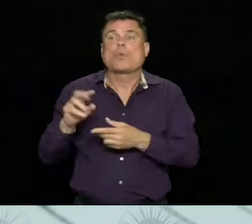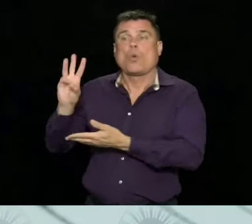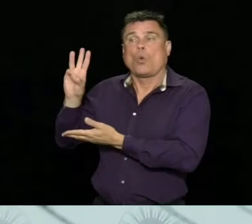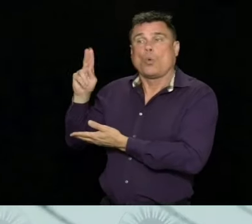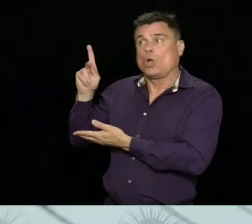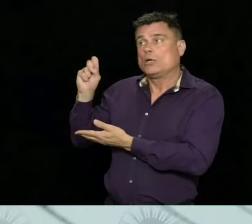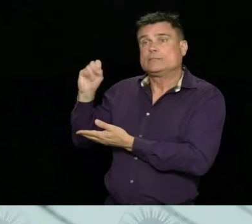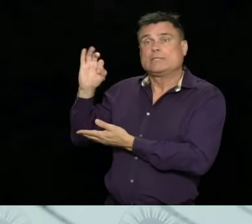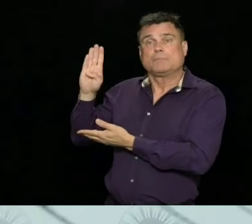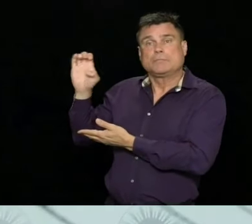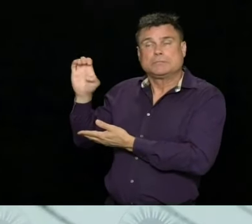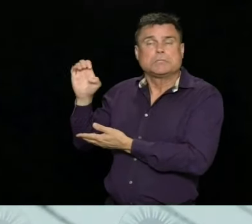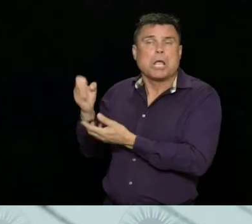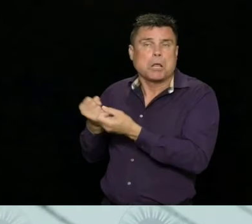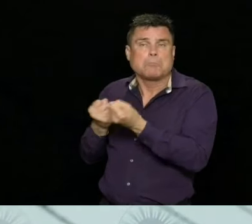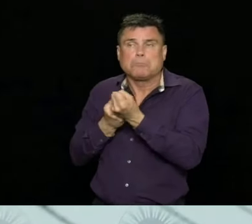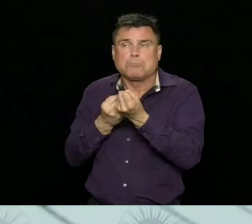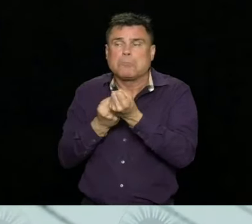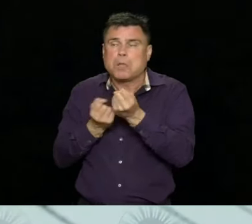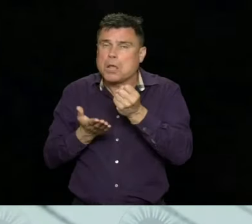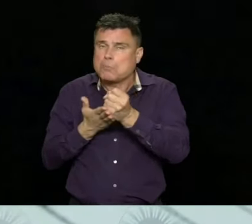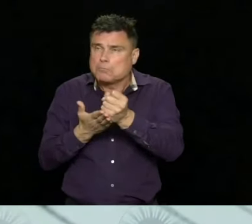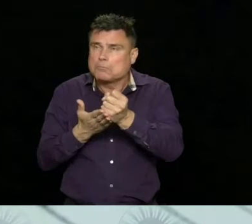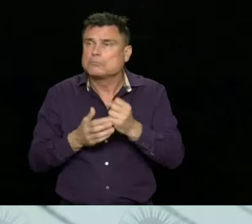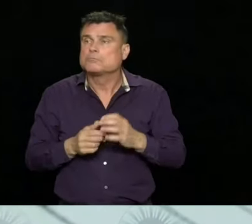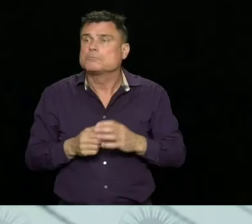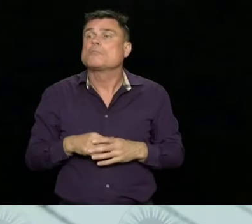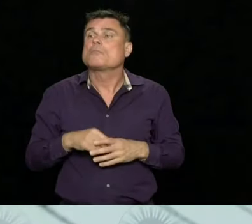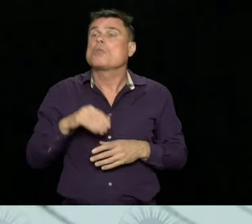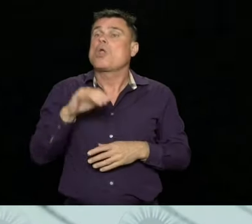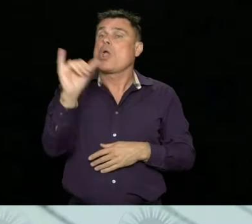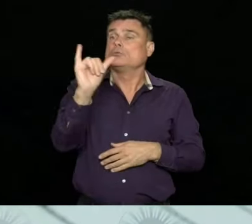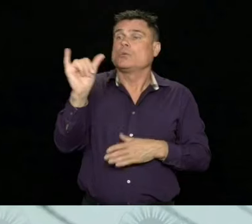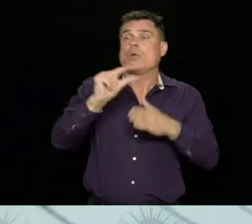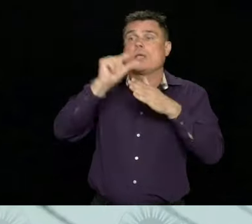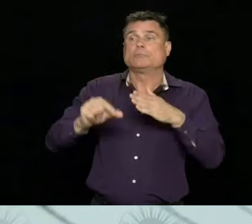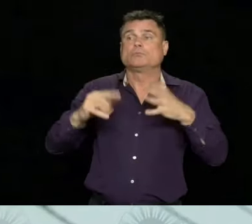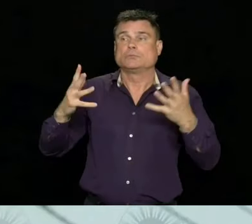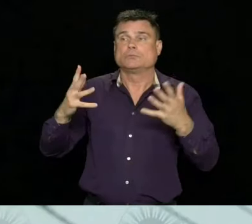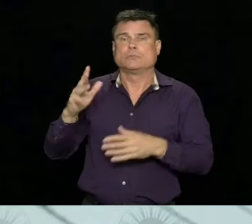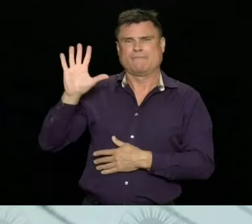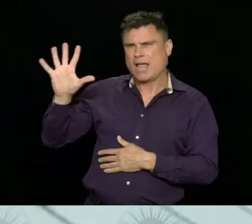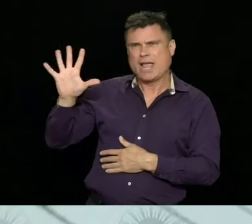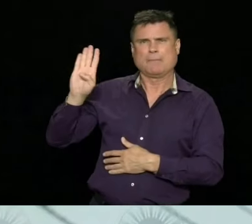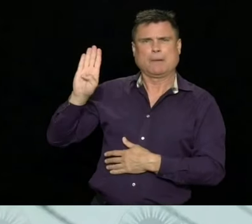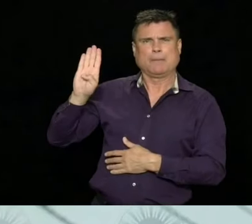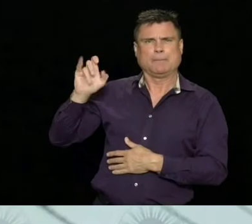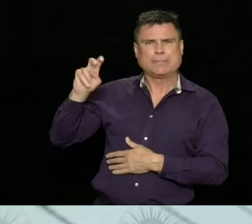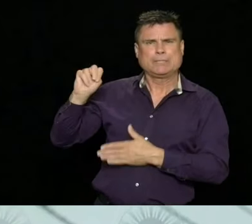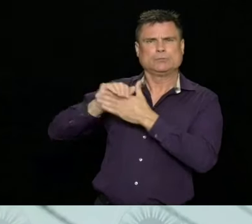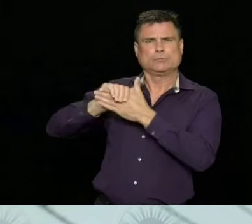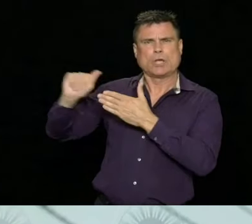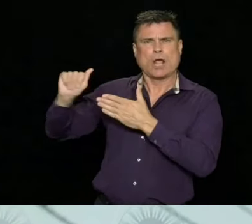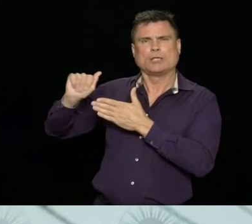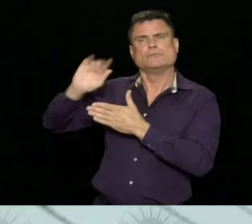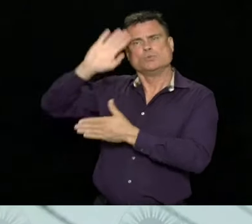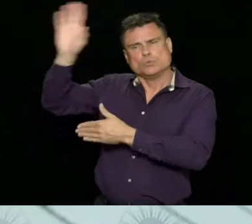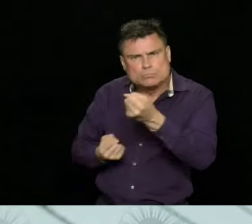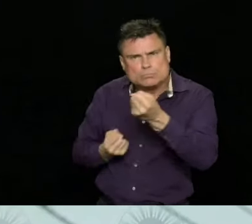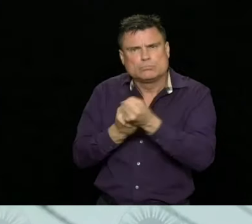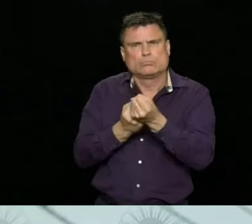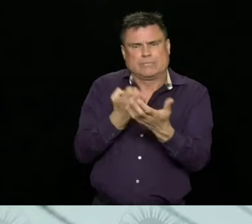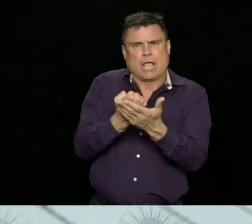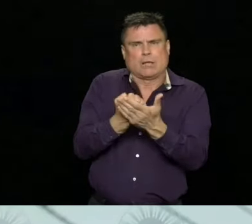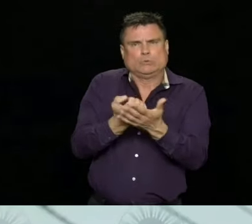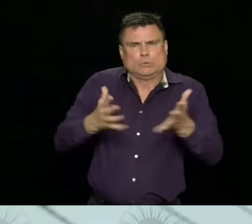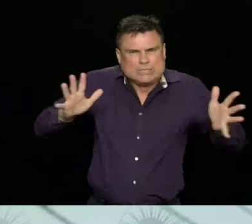$5 billion economic recovery plan to help the businesses when they need some business support. For